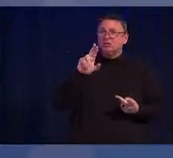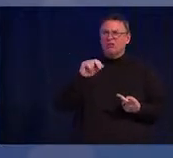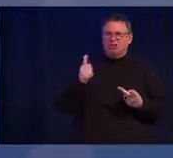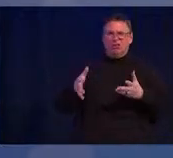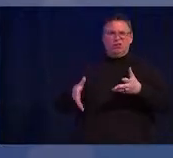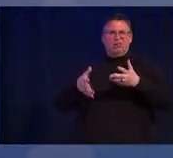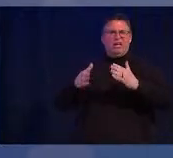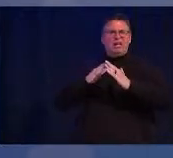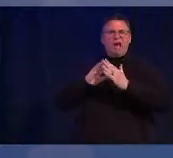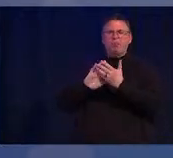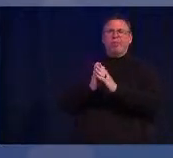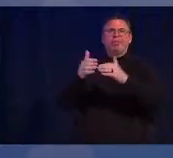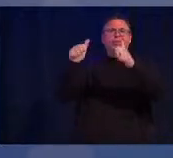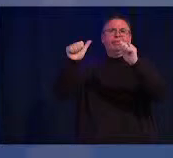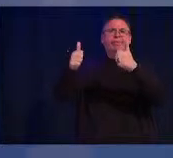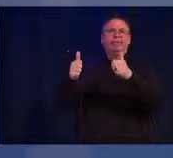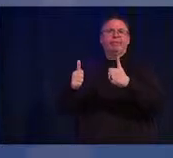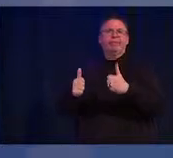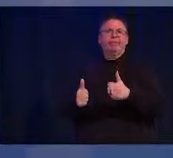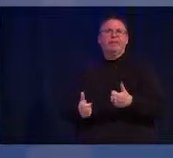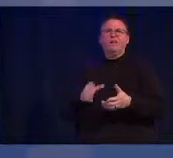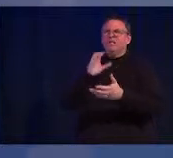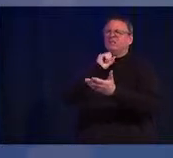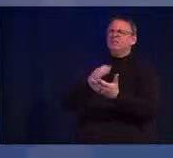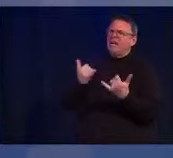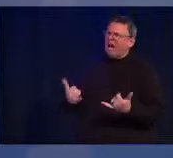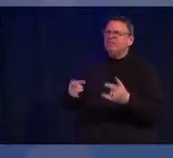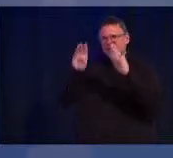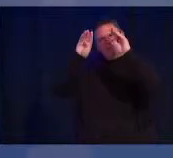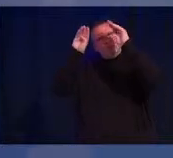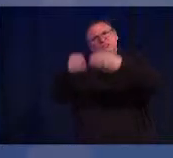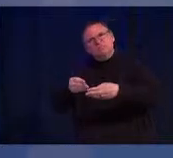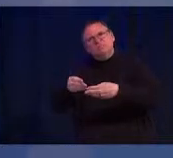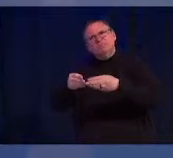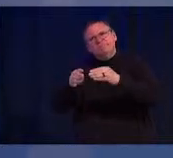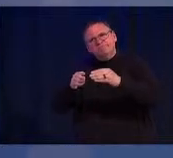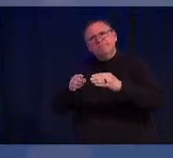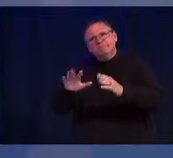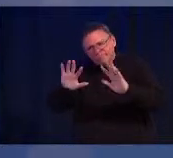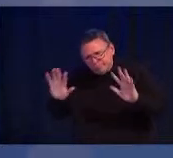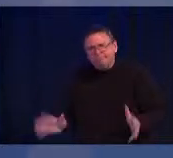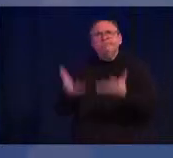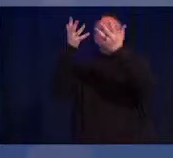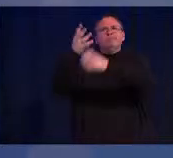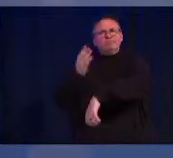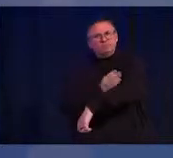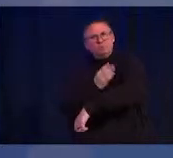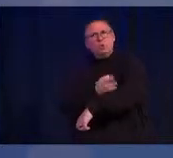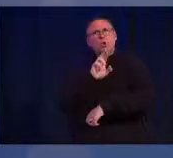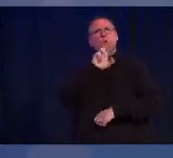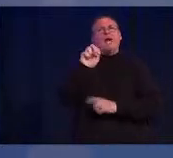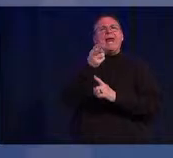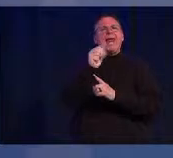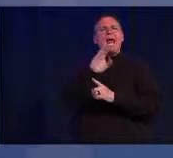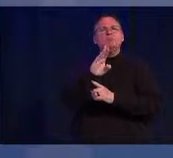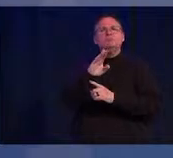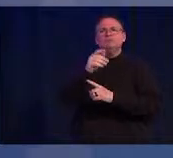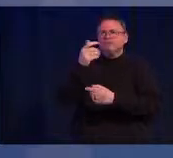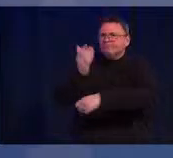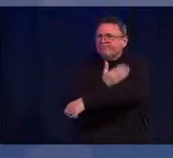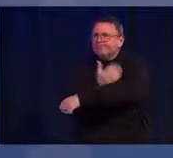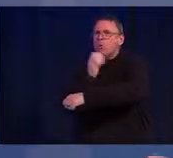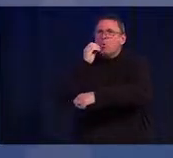and we need to go ahead and refocus on actually rehabbing areas so that there's